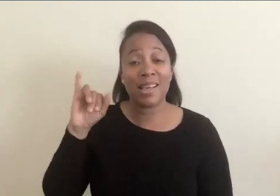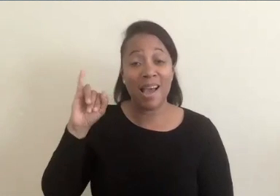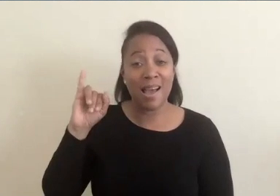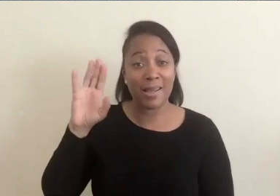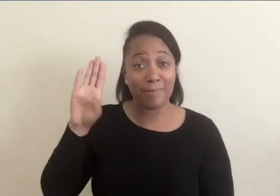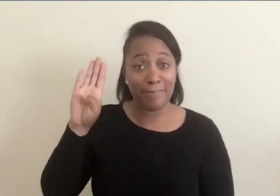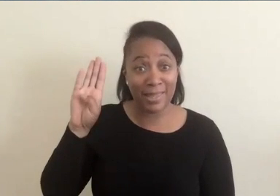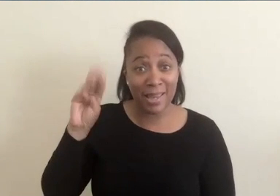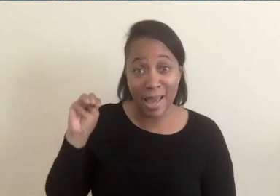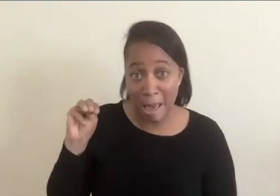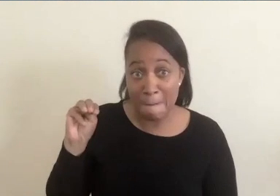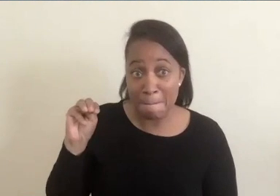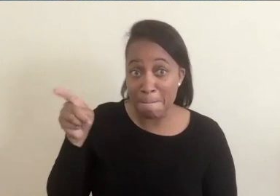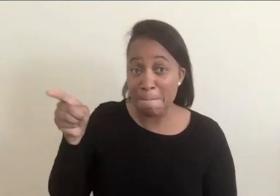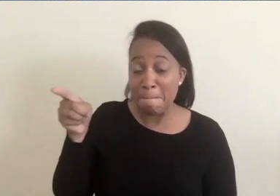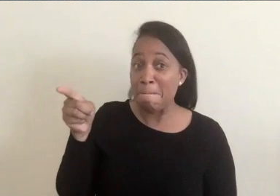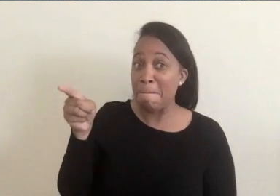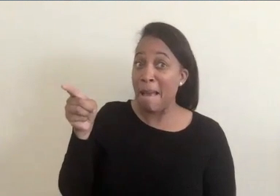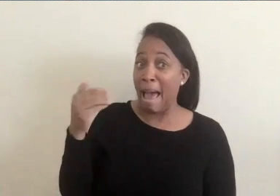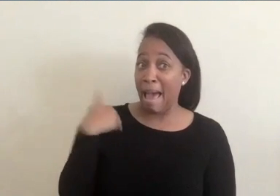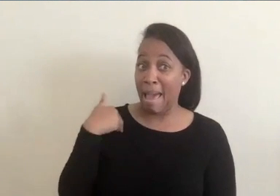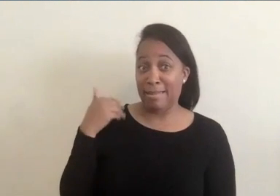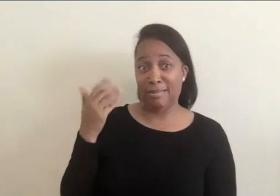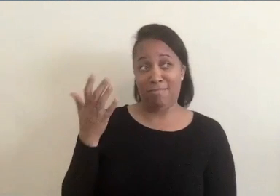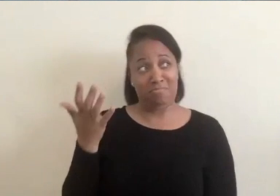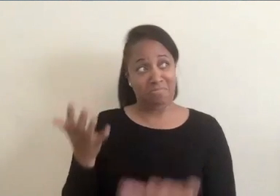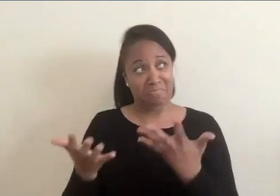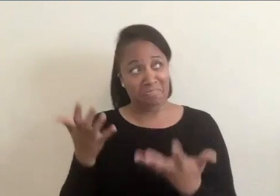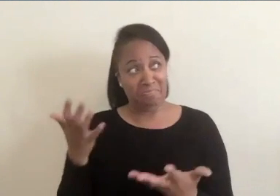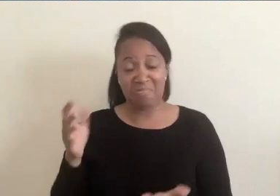IBM probably still has, very close to,